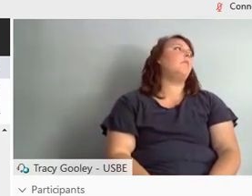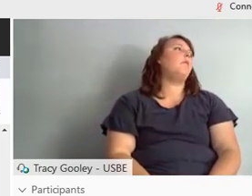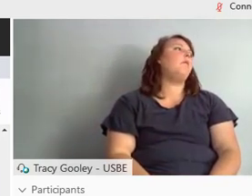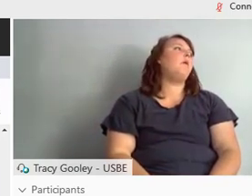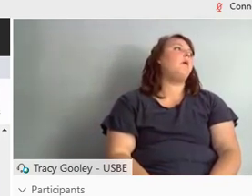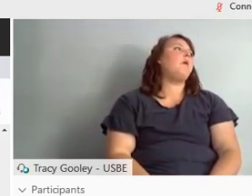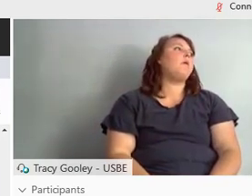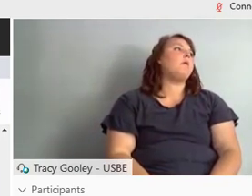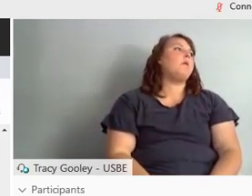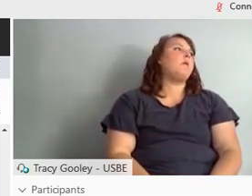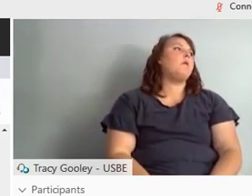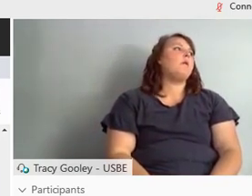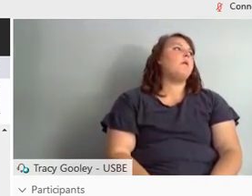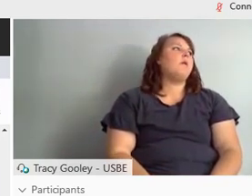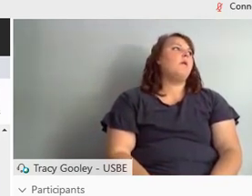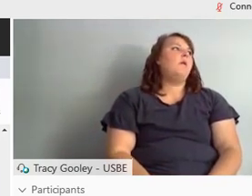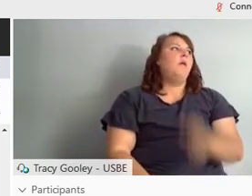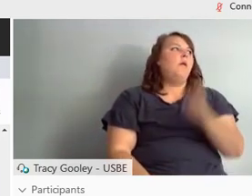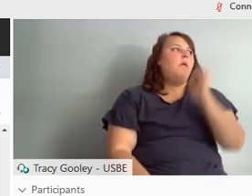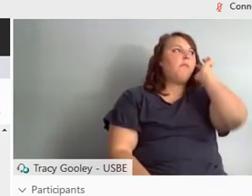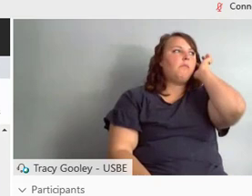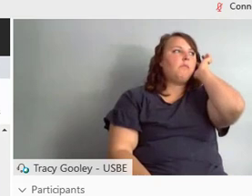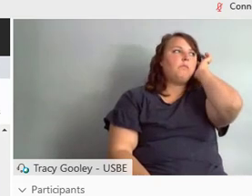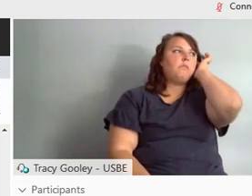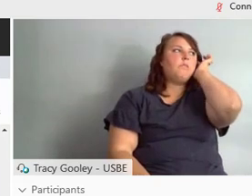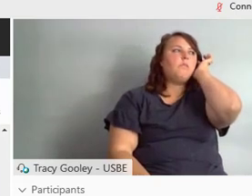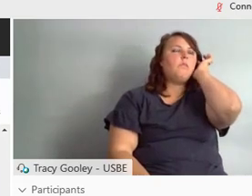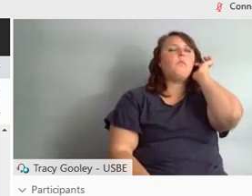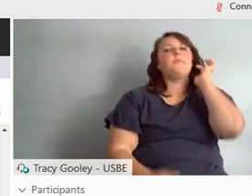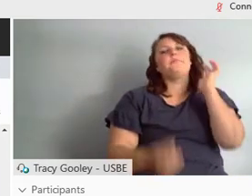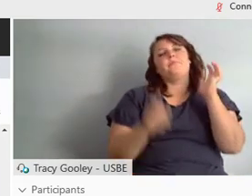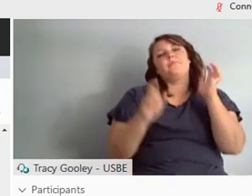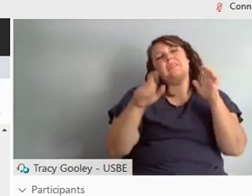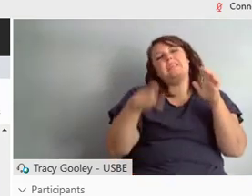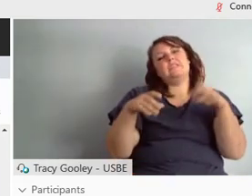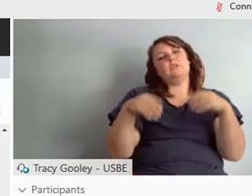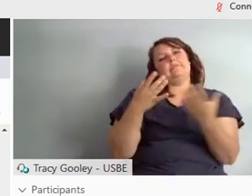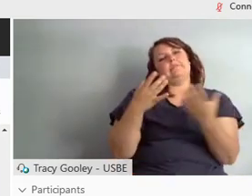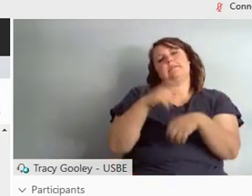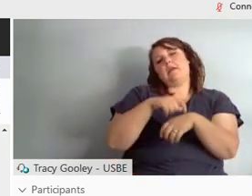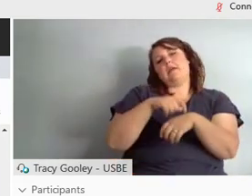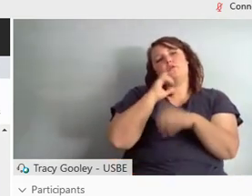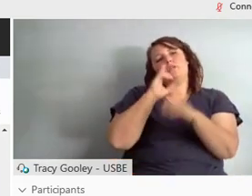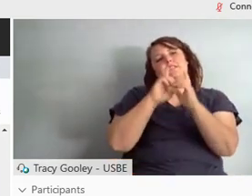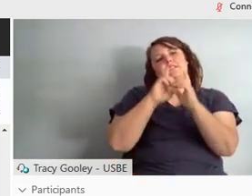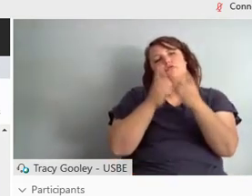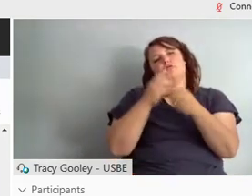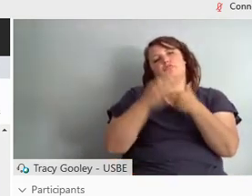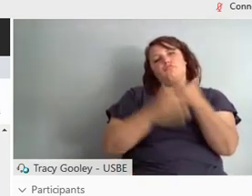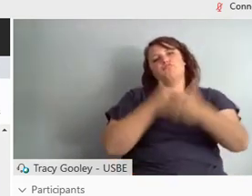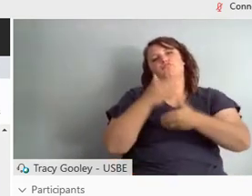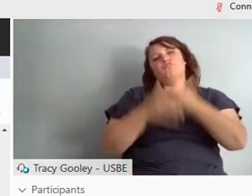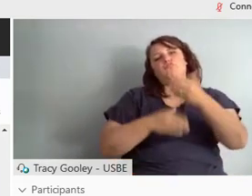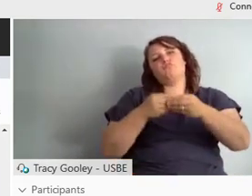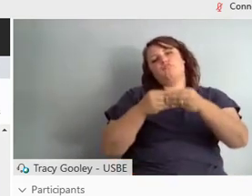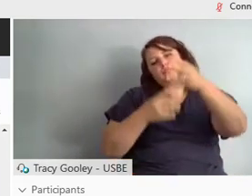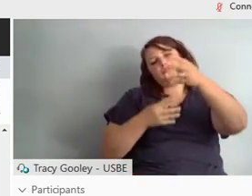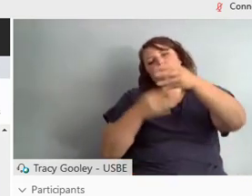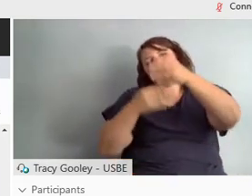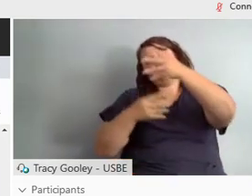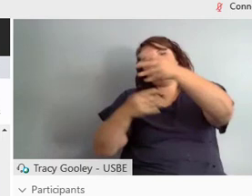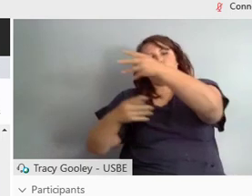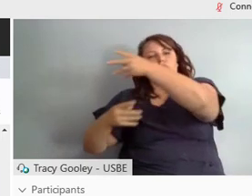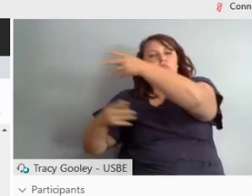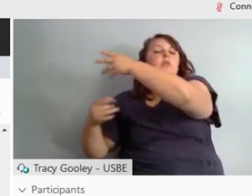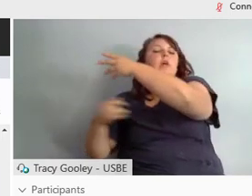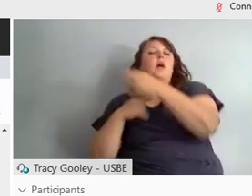We have to give the district time to go through the whole manual rostering piece, and then we can